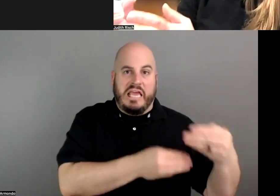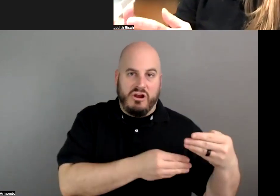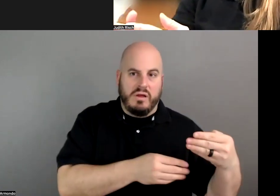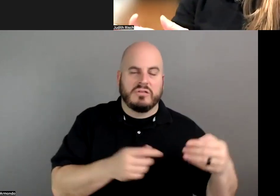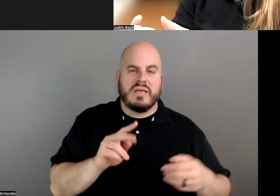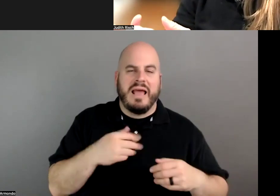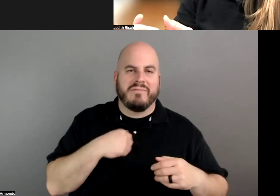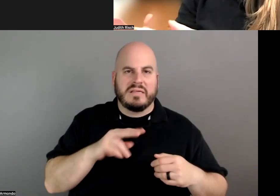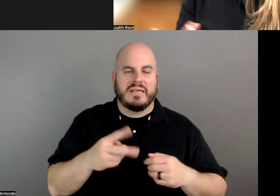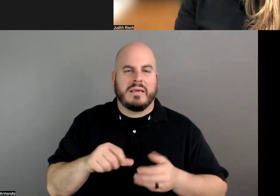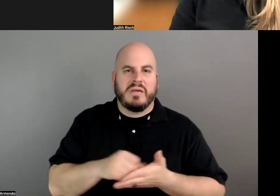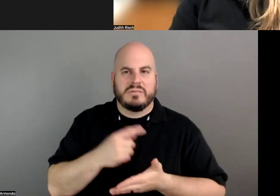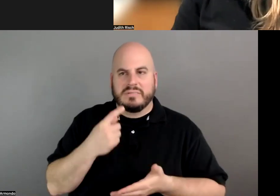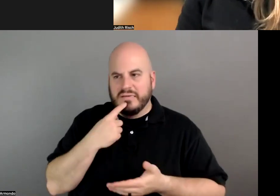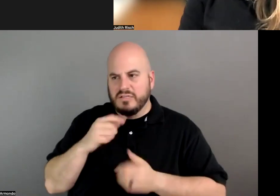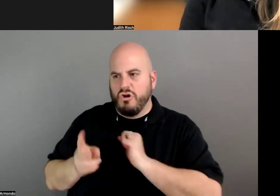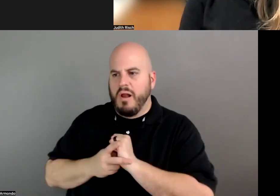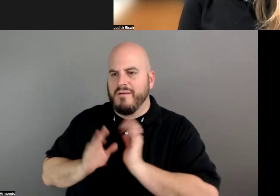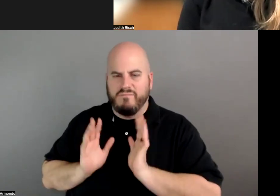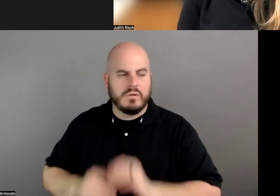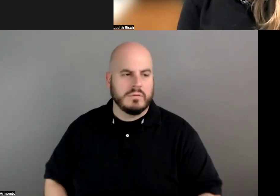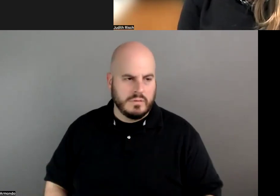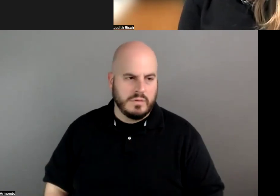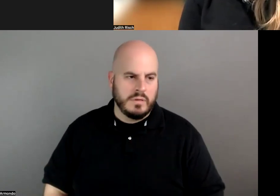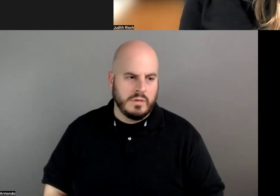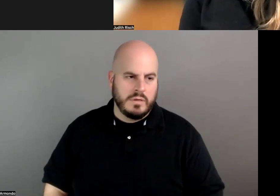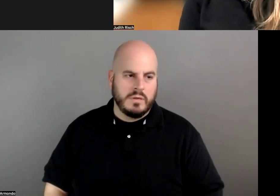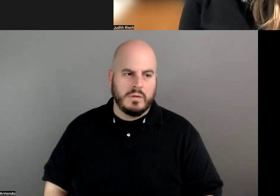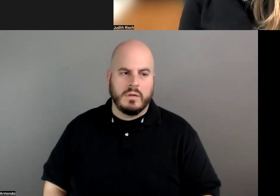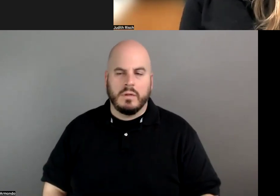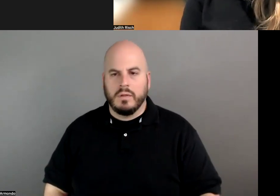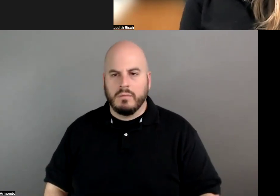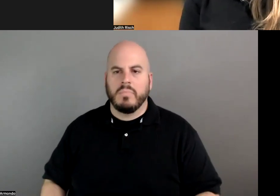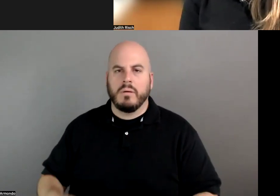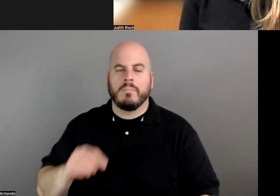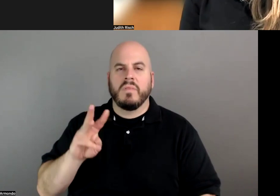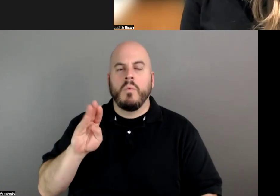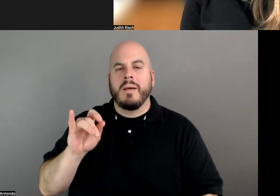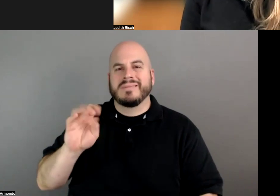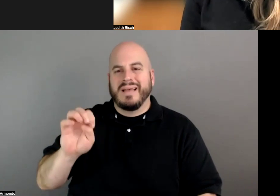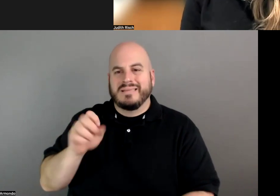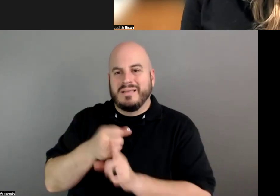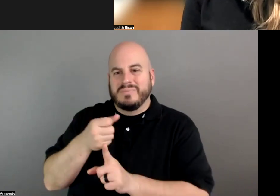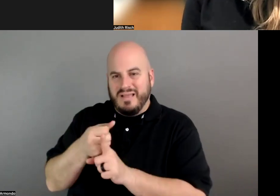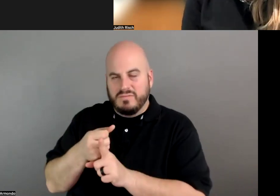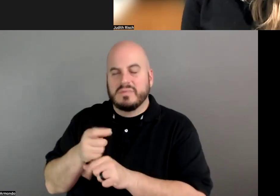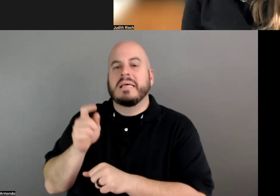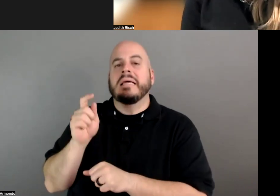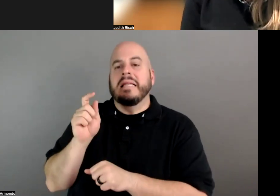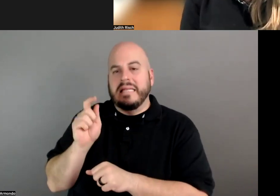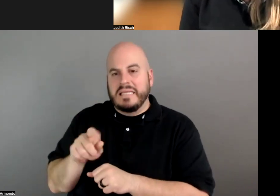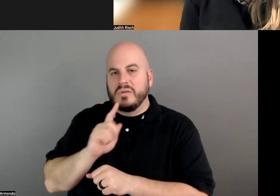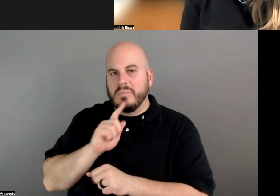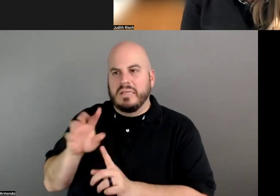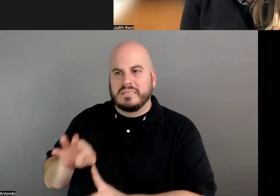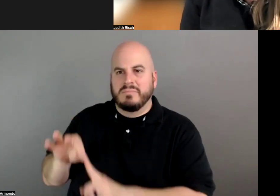that says it's archived and the link to that. No, but websites themselves, they need to be in a special